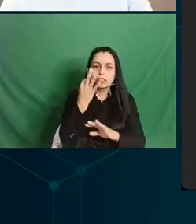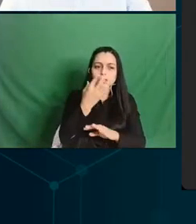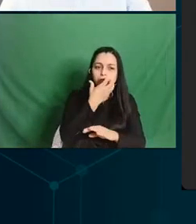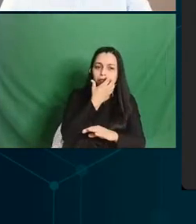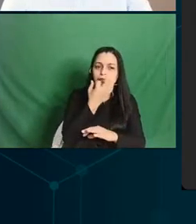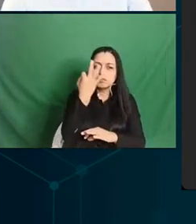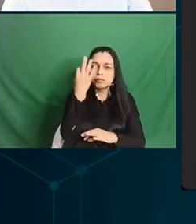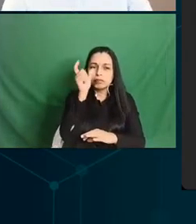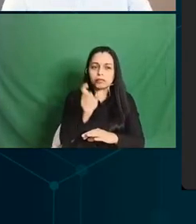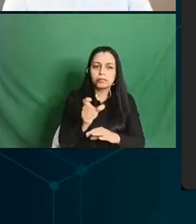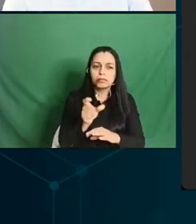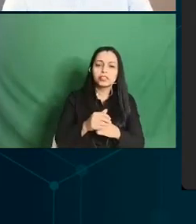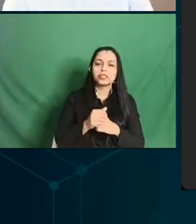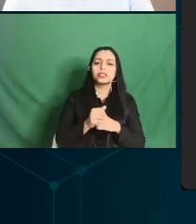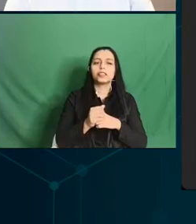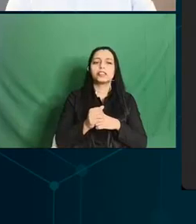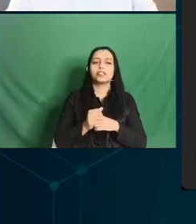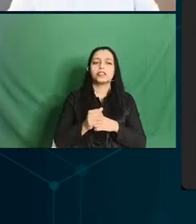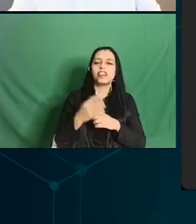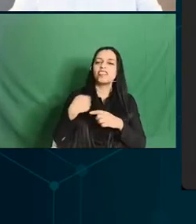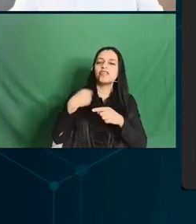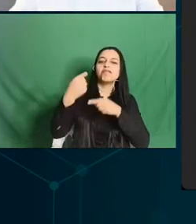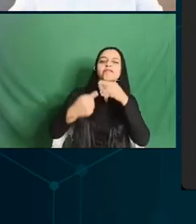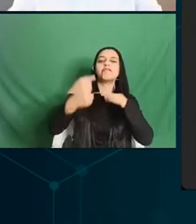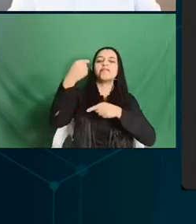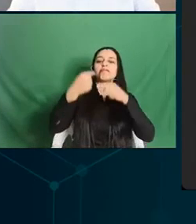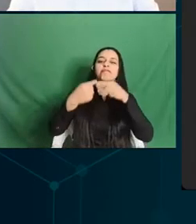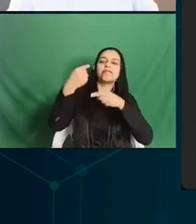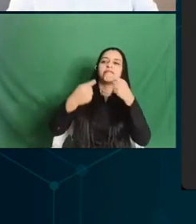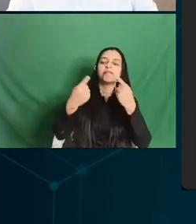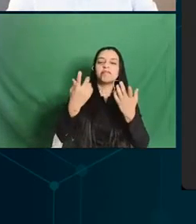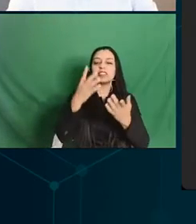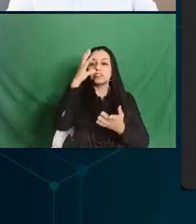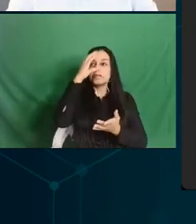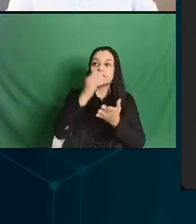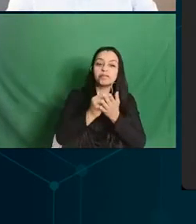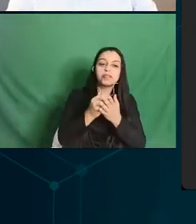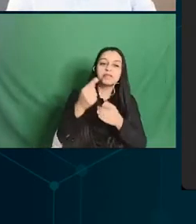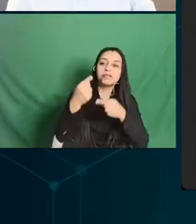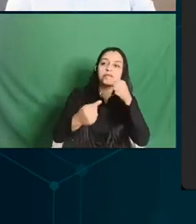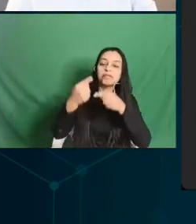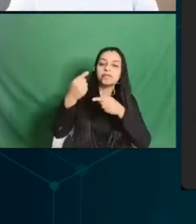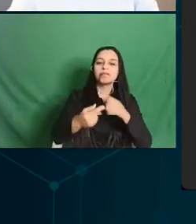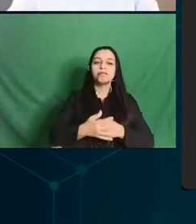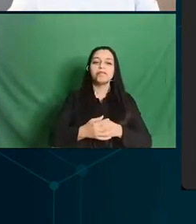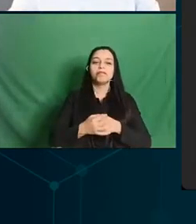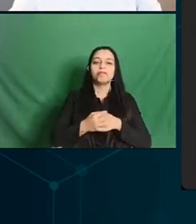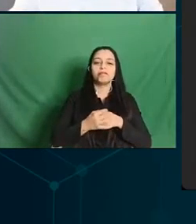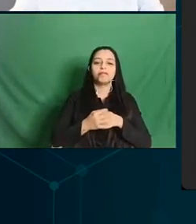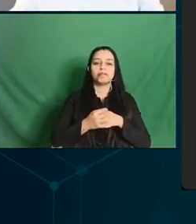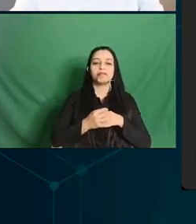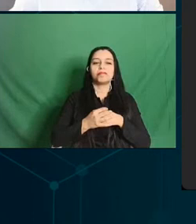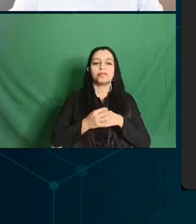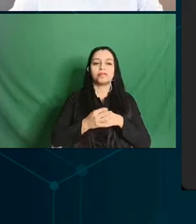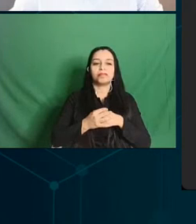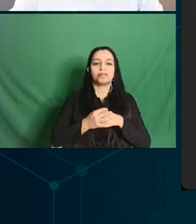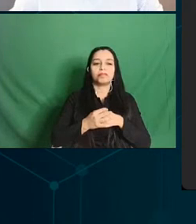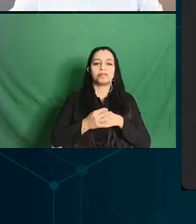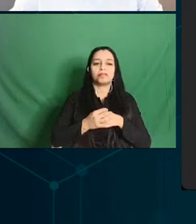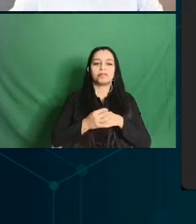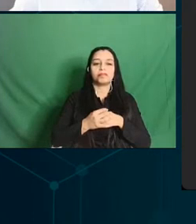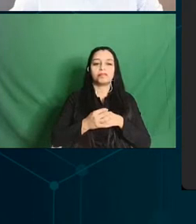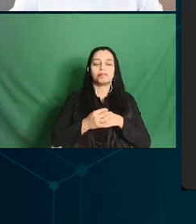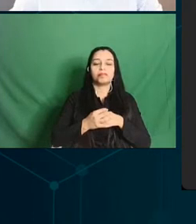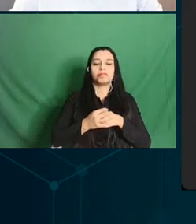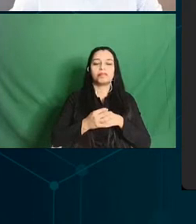a discussion? Yeah, that's right. Let's bring up everyone. Yeah. Yeah, I think that makes it